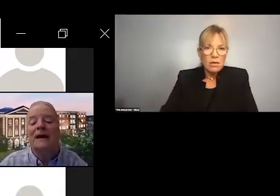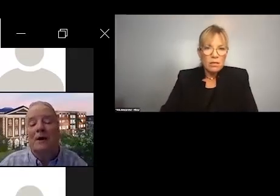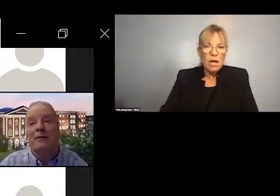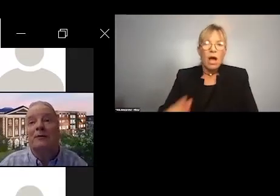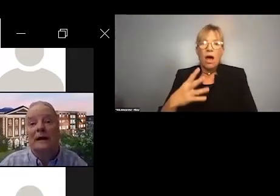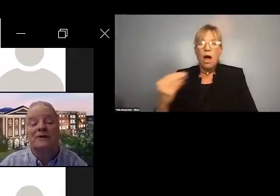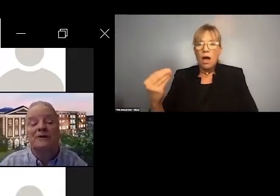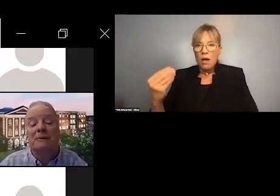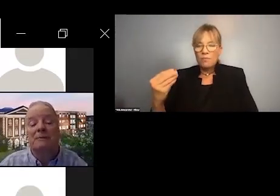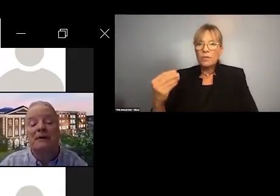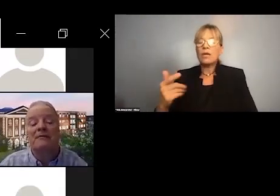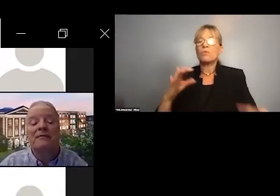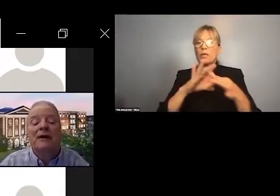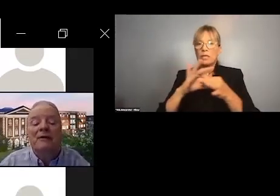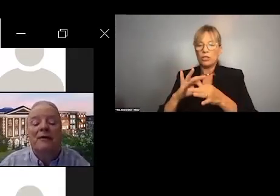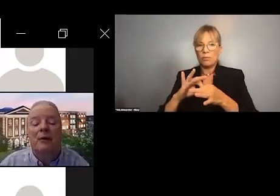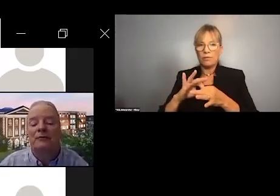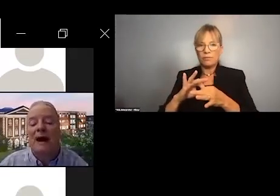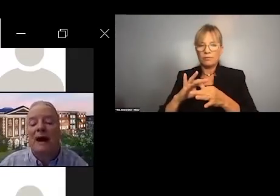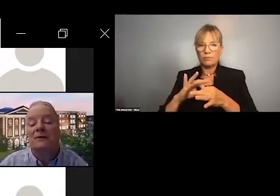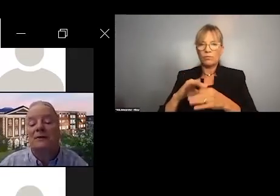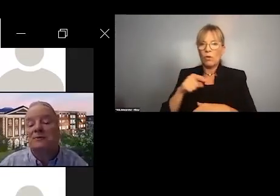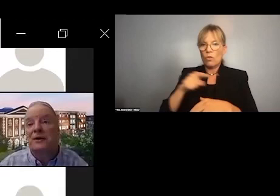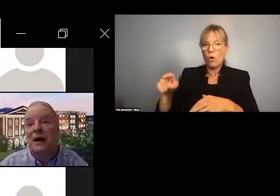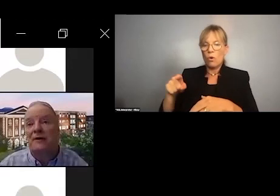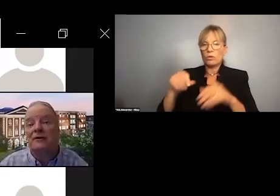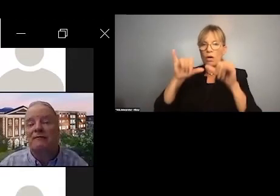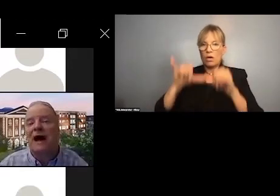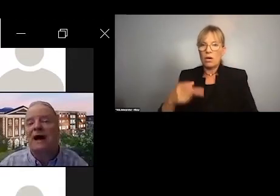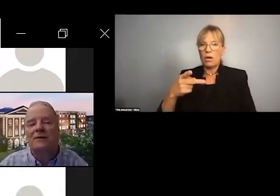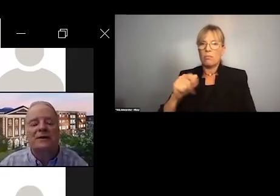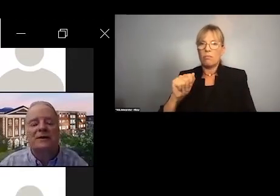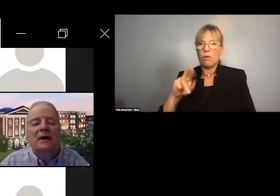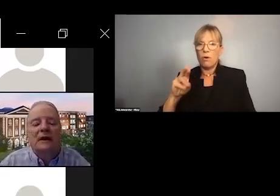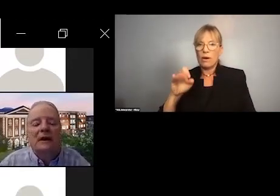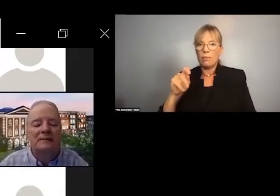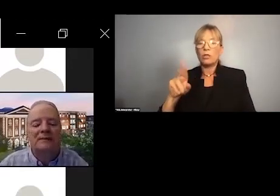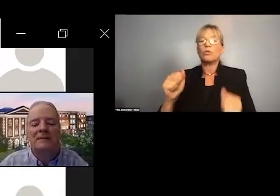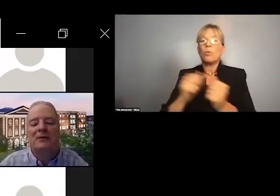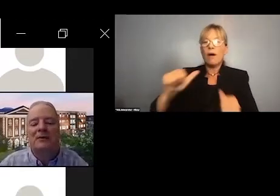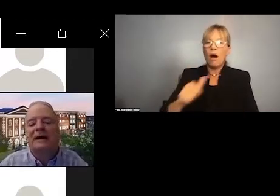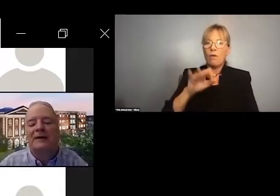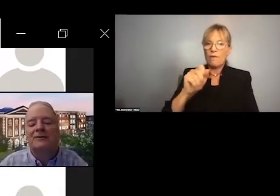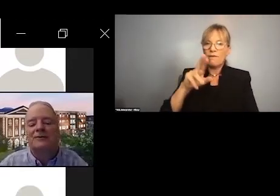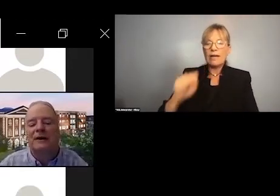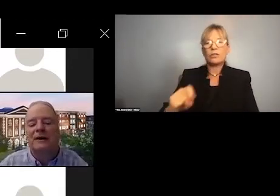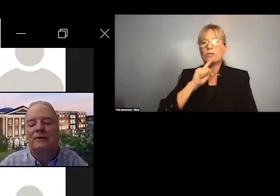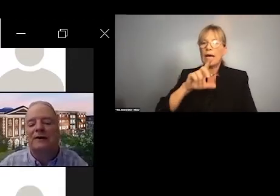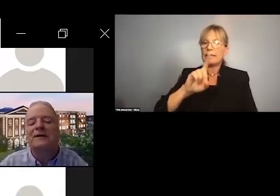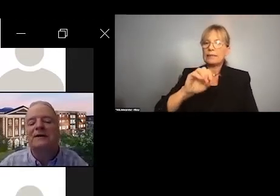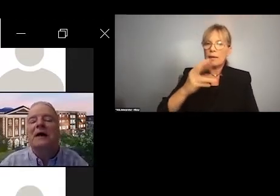And then the relationship of those parameters with other factors, demographic,